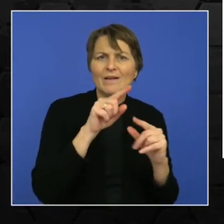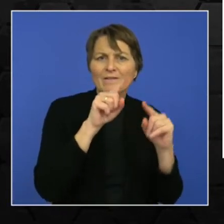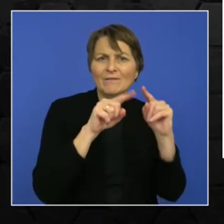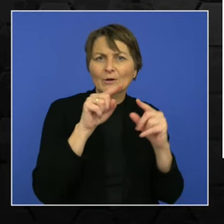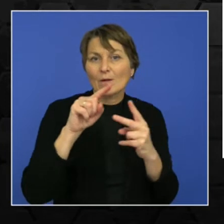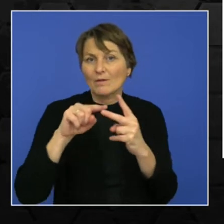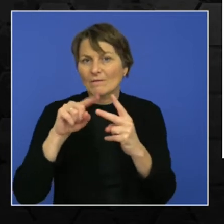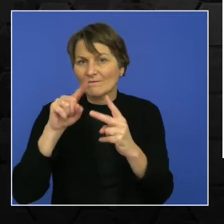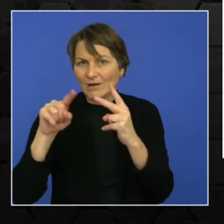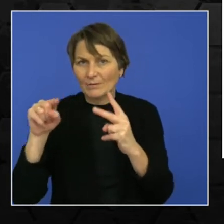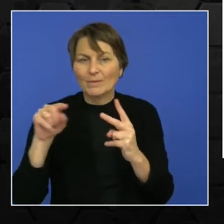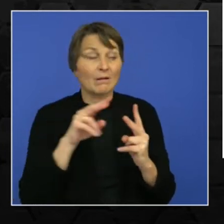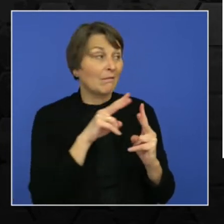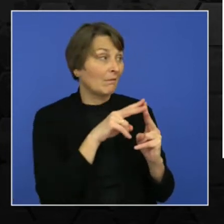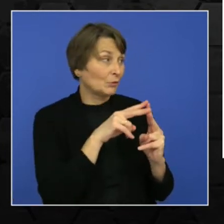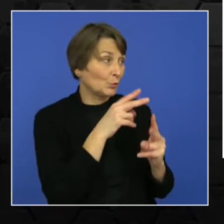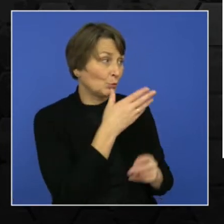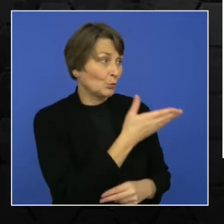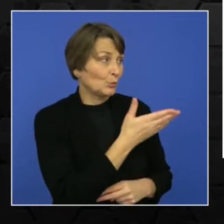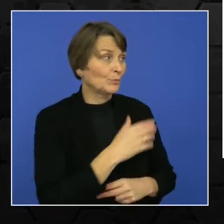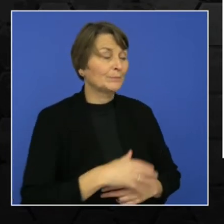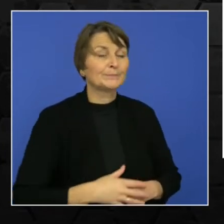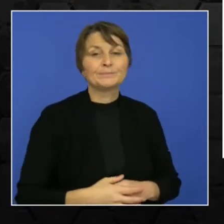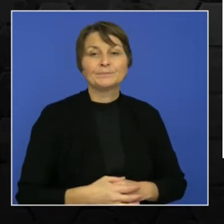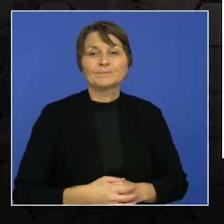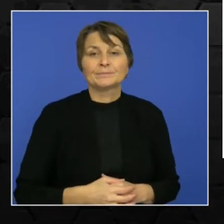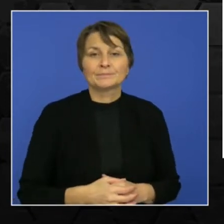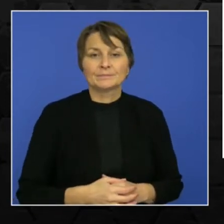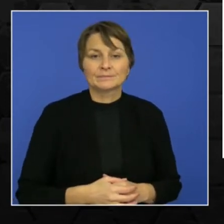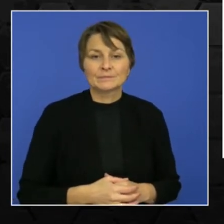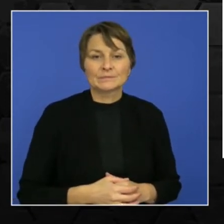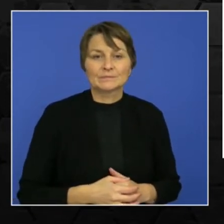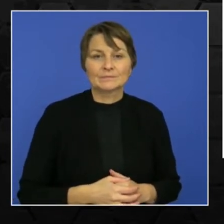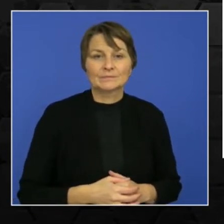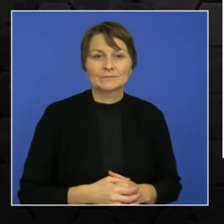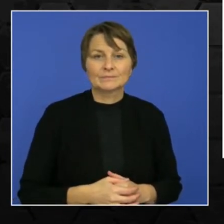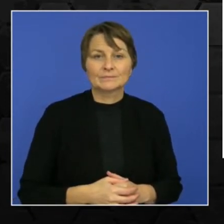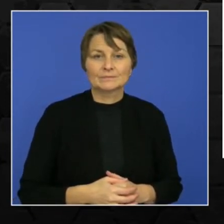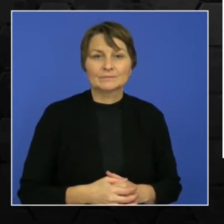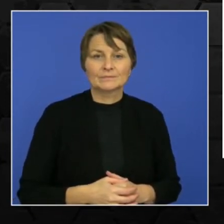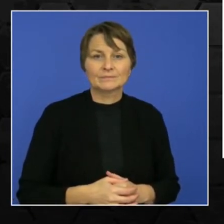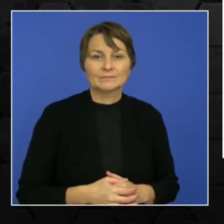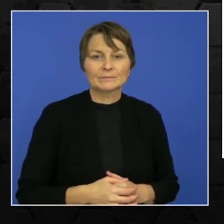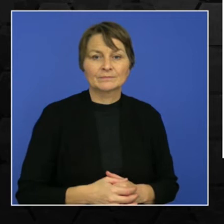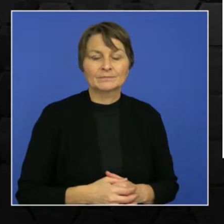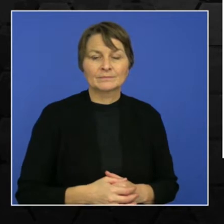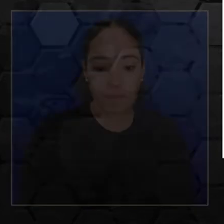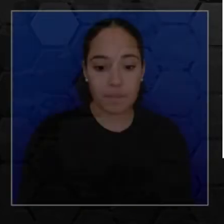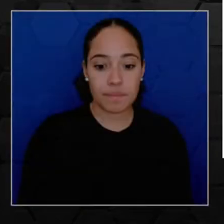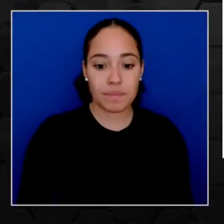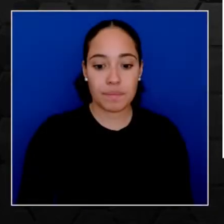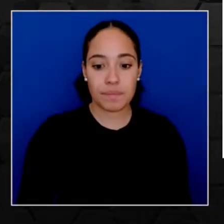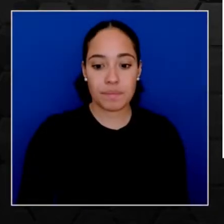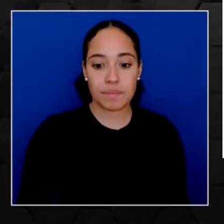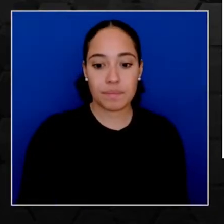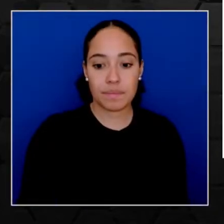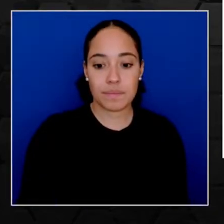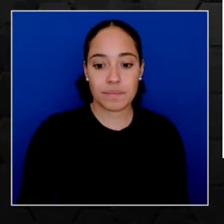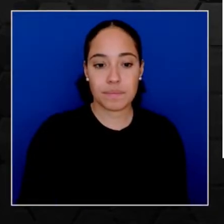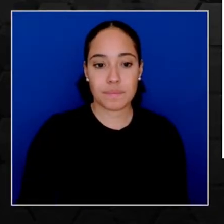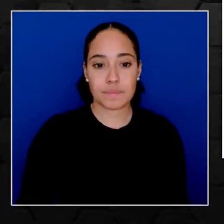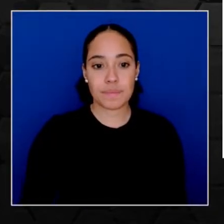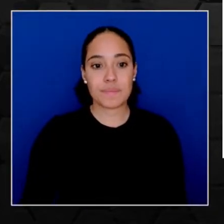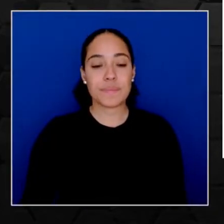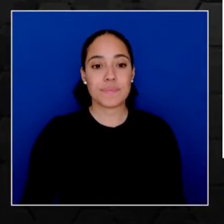I'm creating variable like this: tf.variable, tf.scalar, and random one, because it can be created a random generation on that end. Same with b, because it's